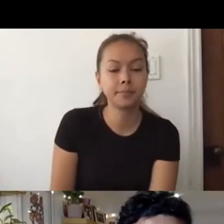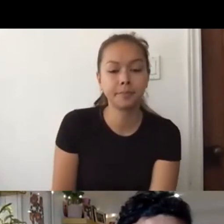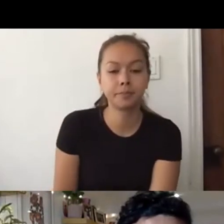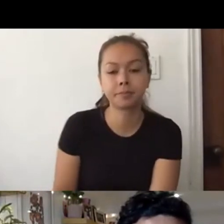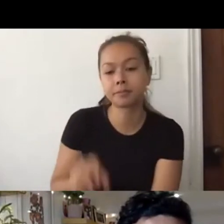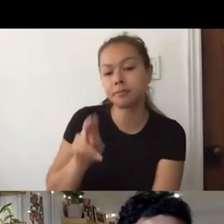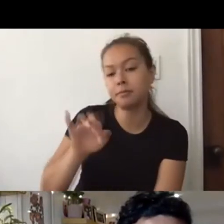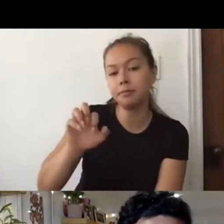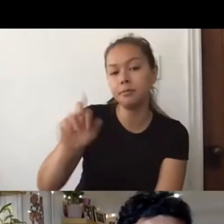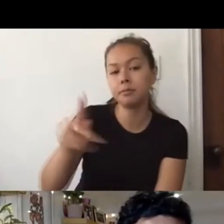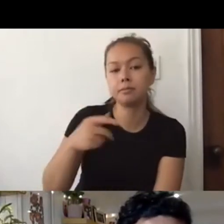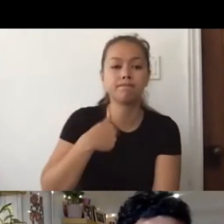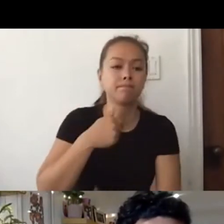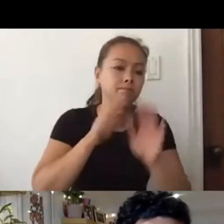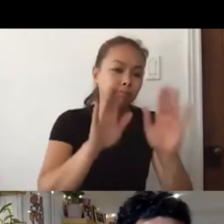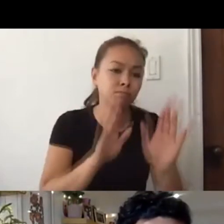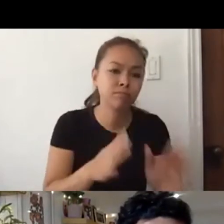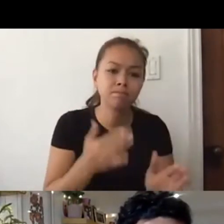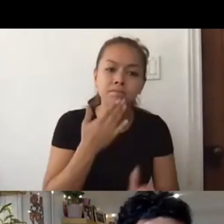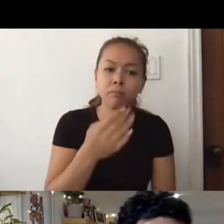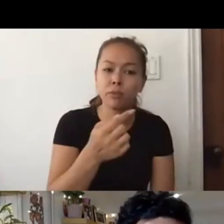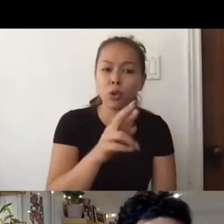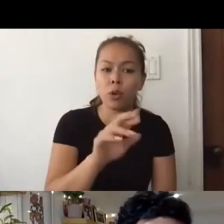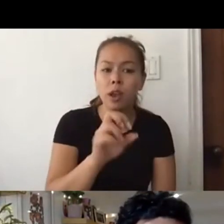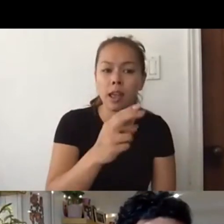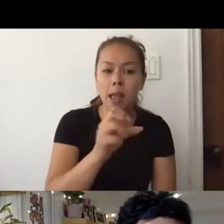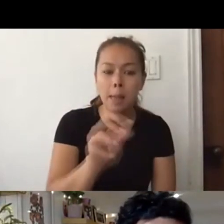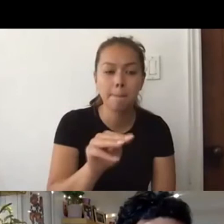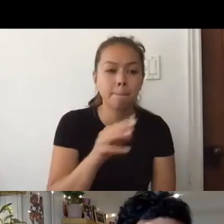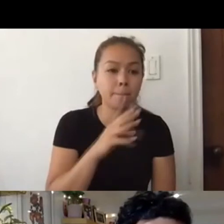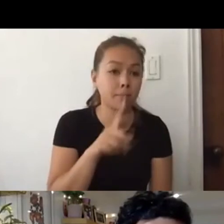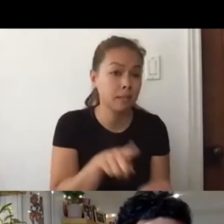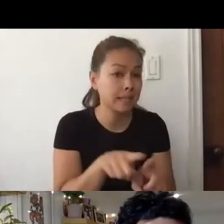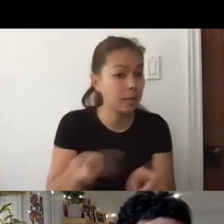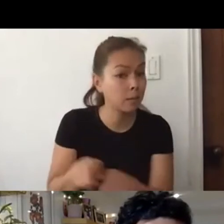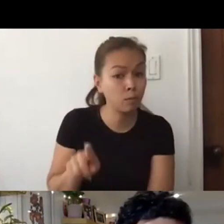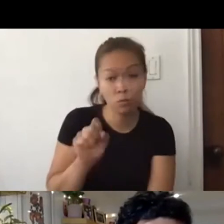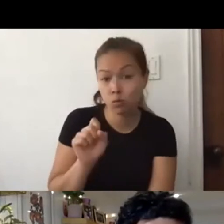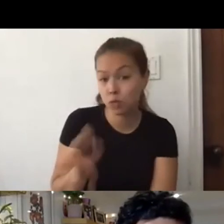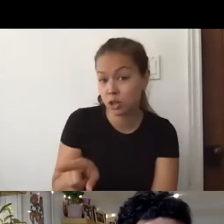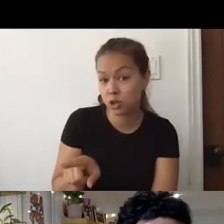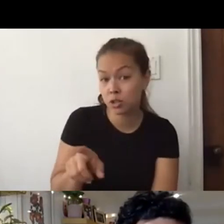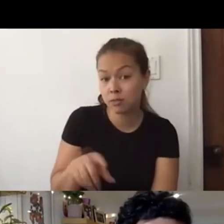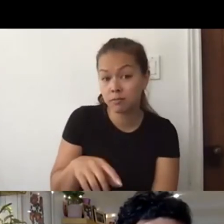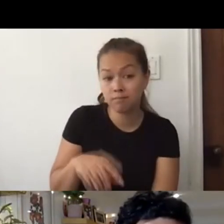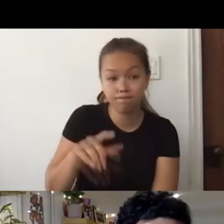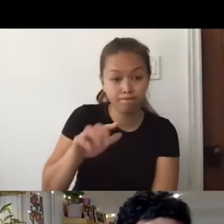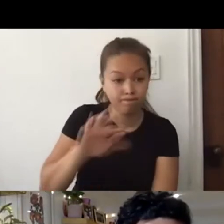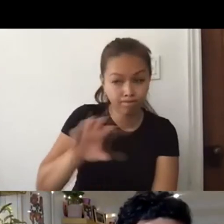Excellent. Thanks so much, Graham. And same question, and I'm going to go over to Kai to answer this question.